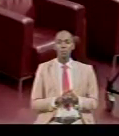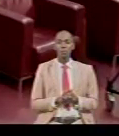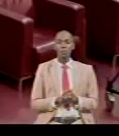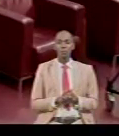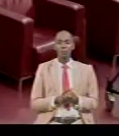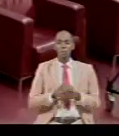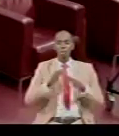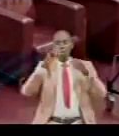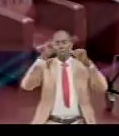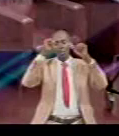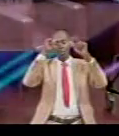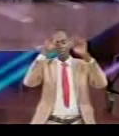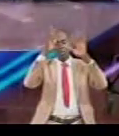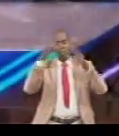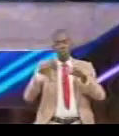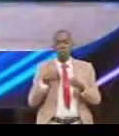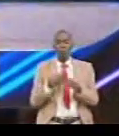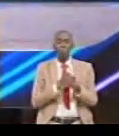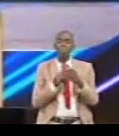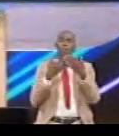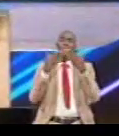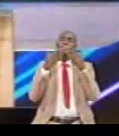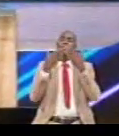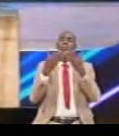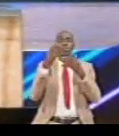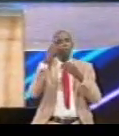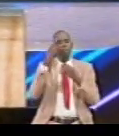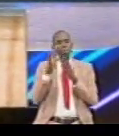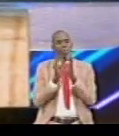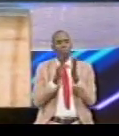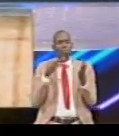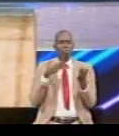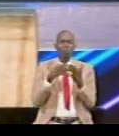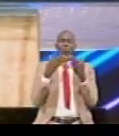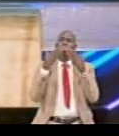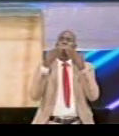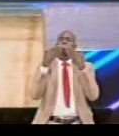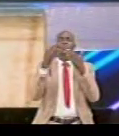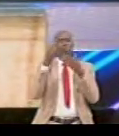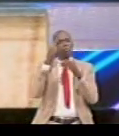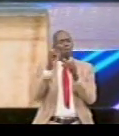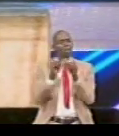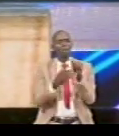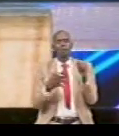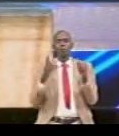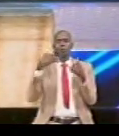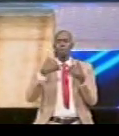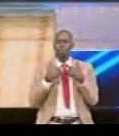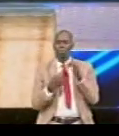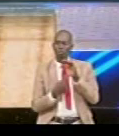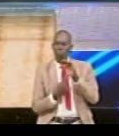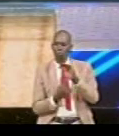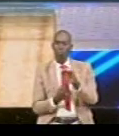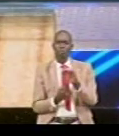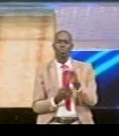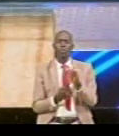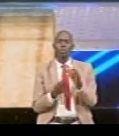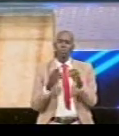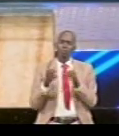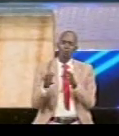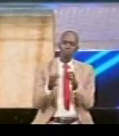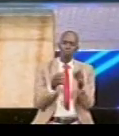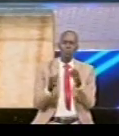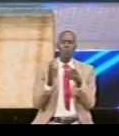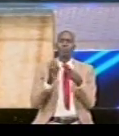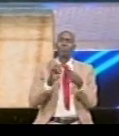Father, we thank you for the Bible study. Thank you for everything you have revealed, exposed to your